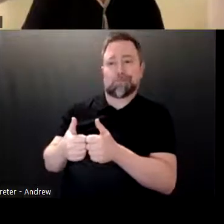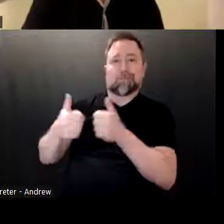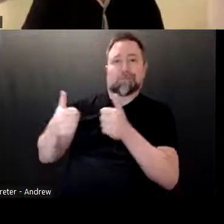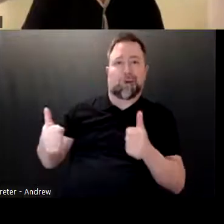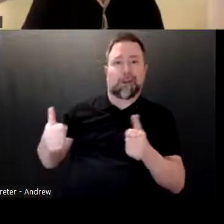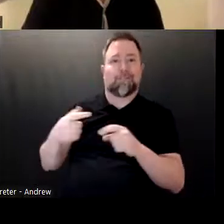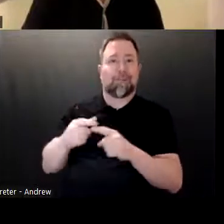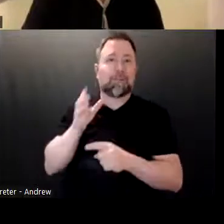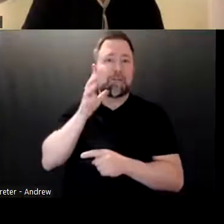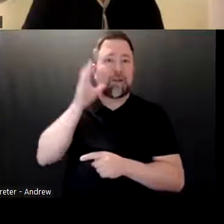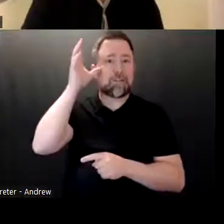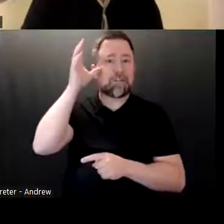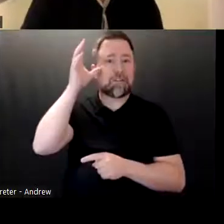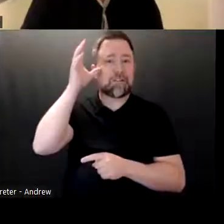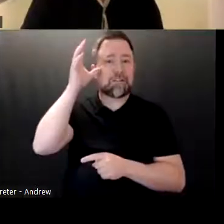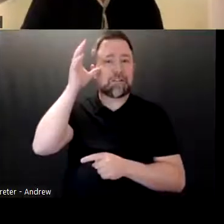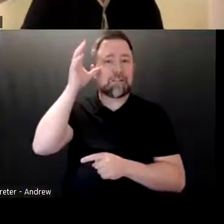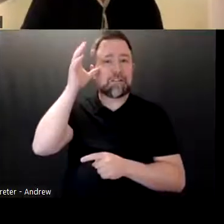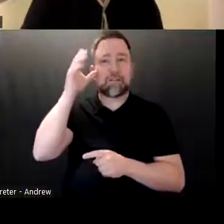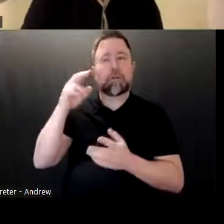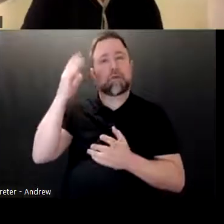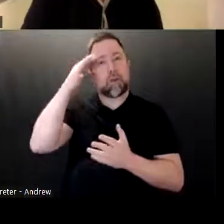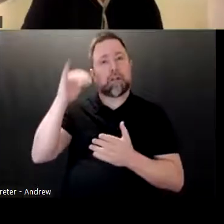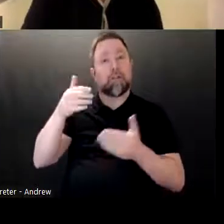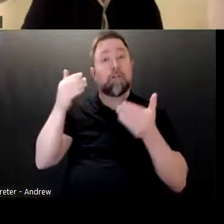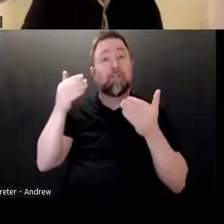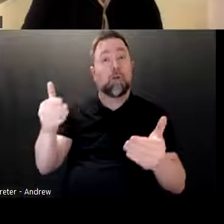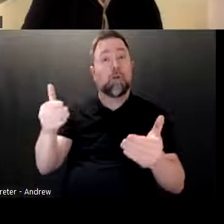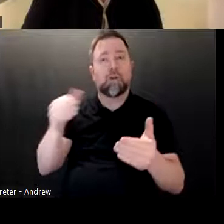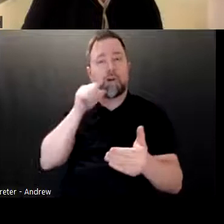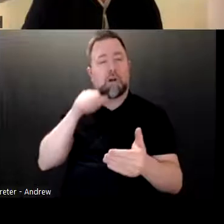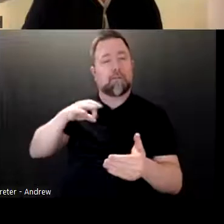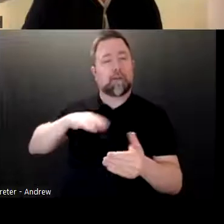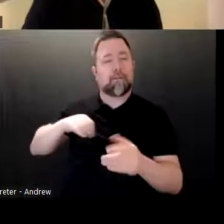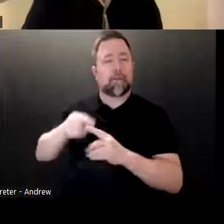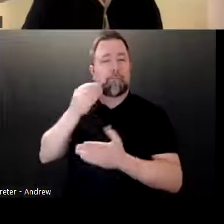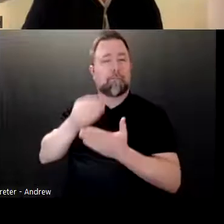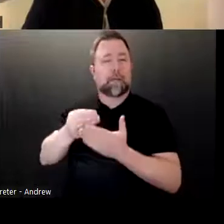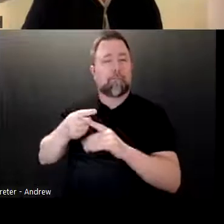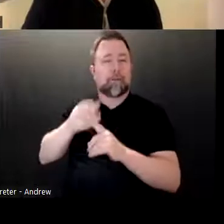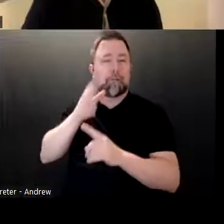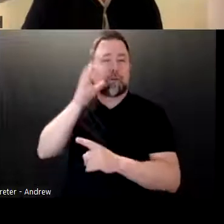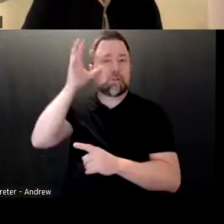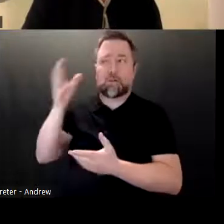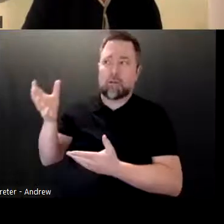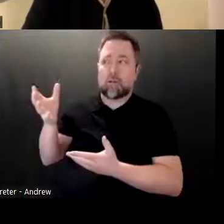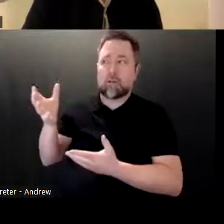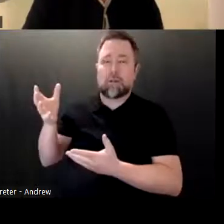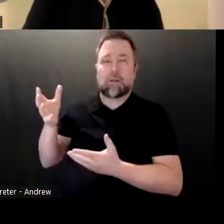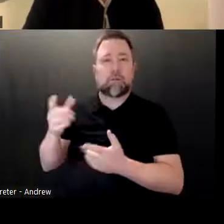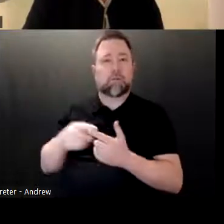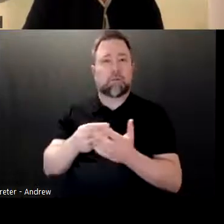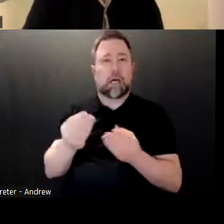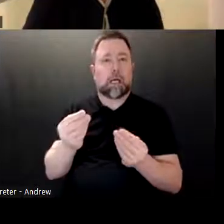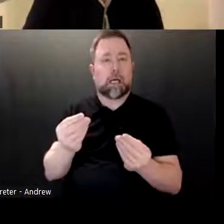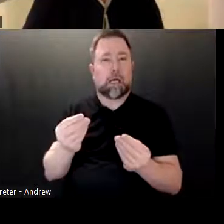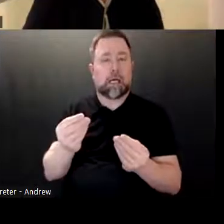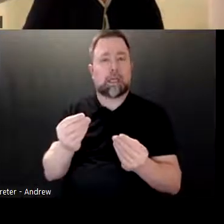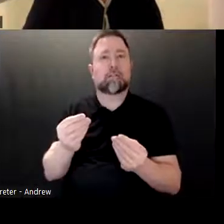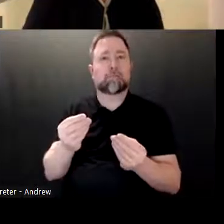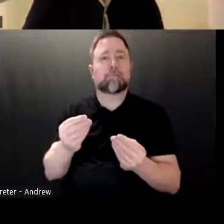months shy of completing it, he really walked away from teachers and art education. It was the end of his formalized education and the beginning